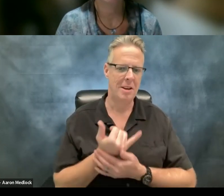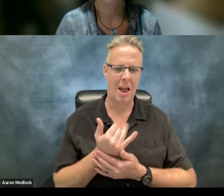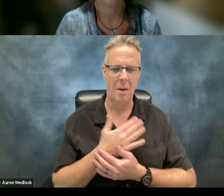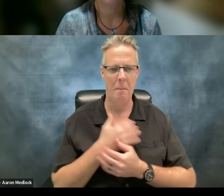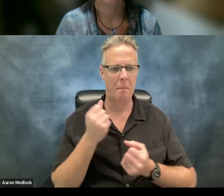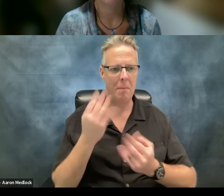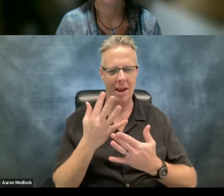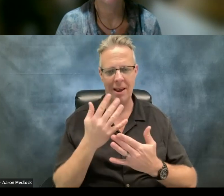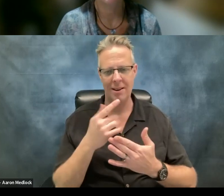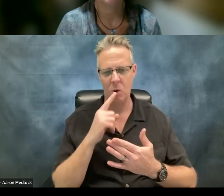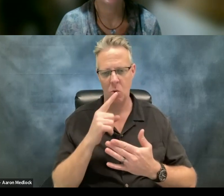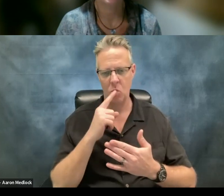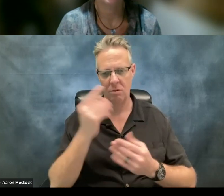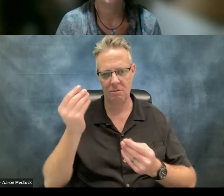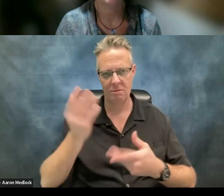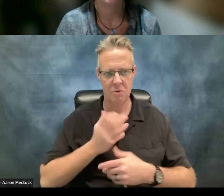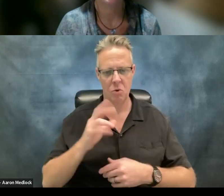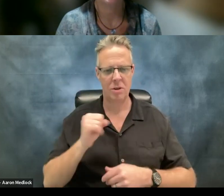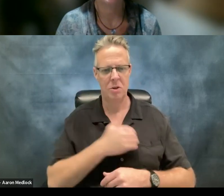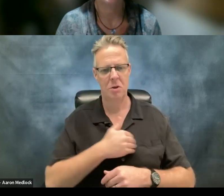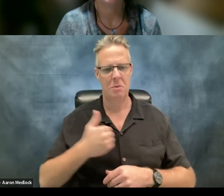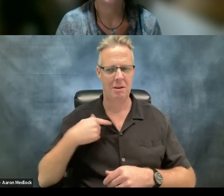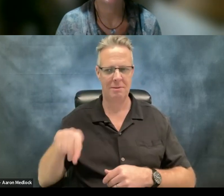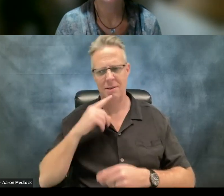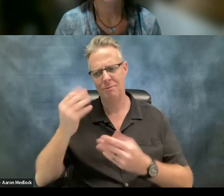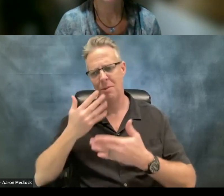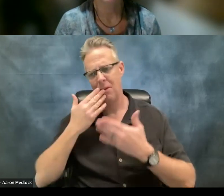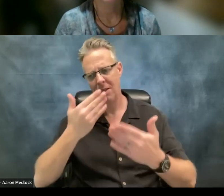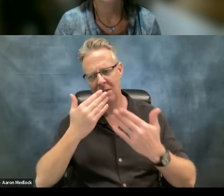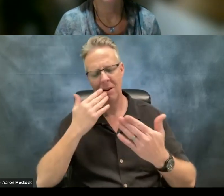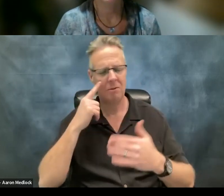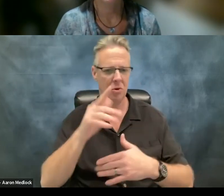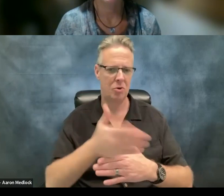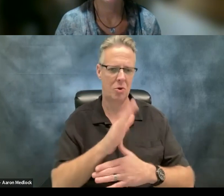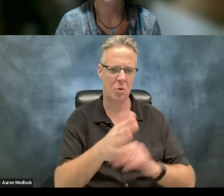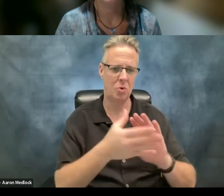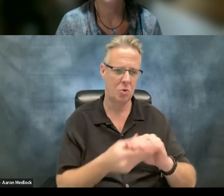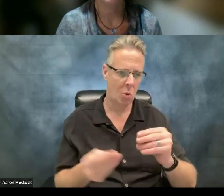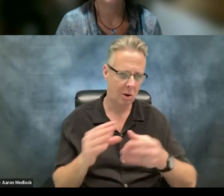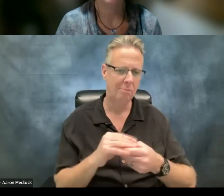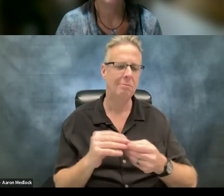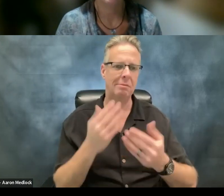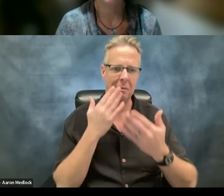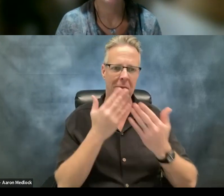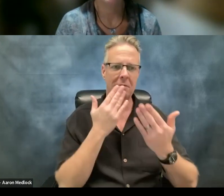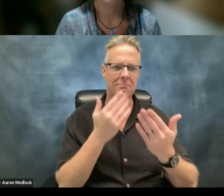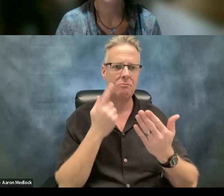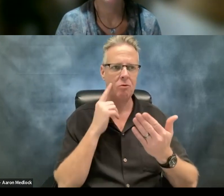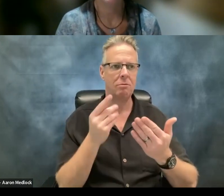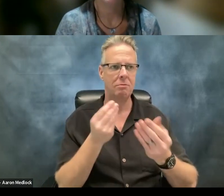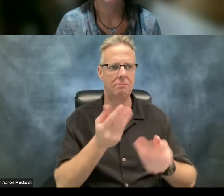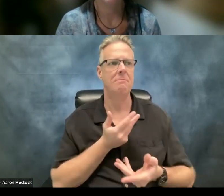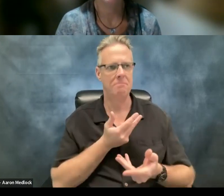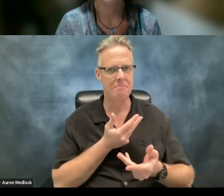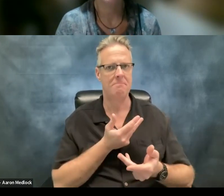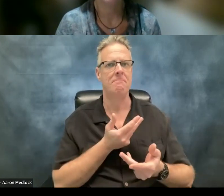notes of appreciation from our CRIS committee members for both your sharing your story today and also giving us concrete